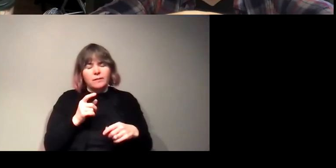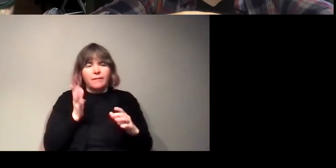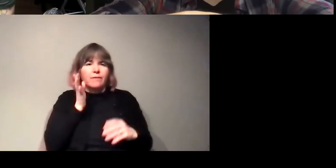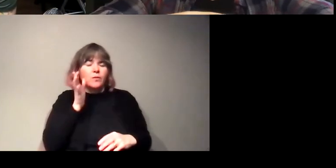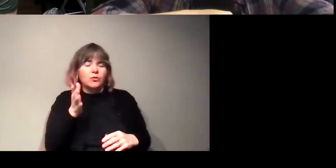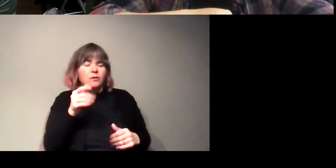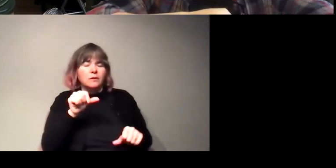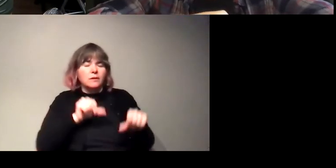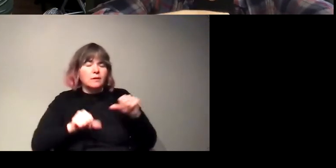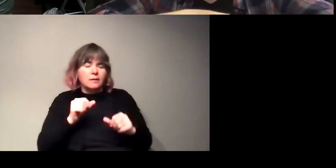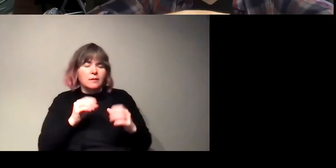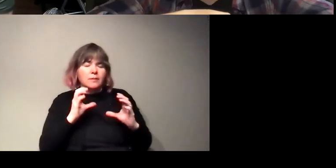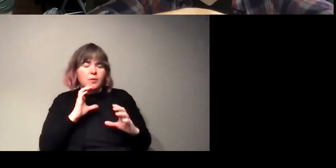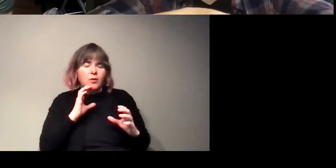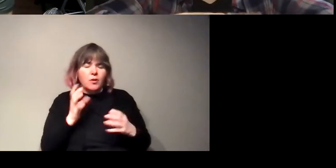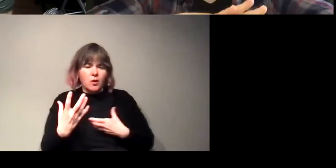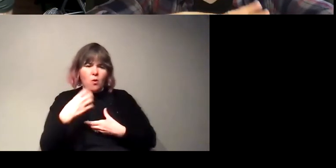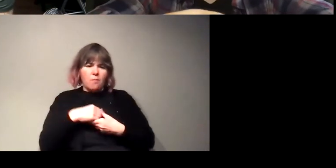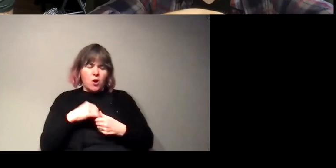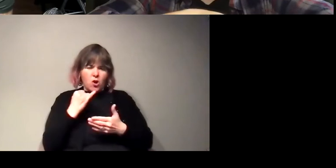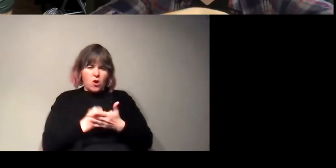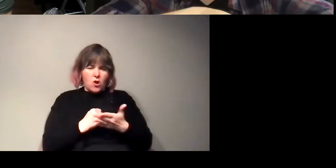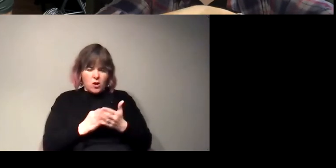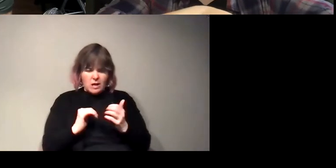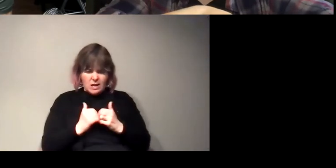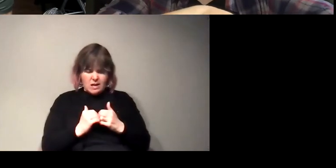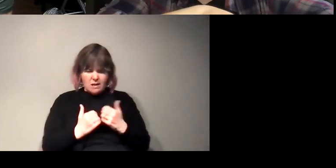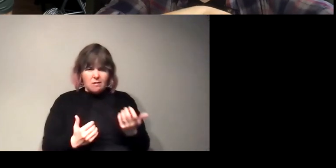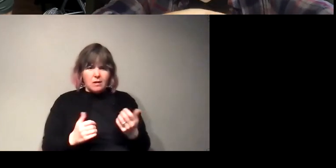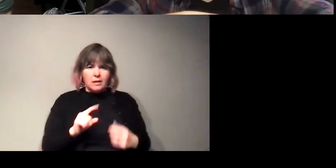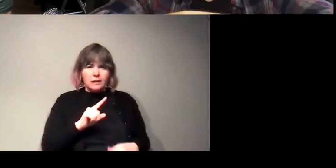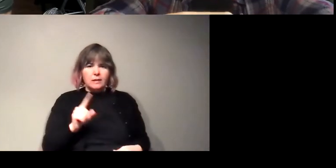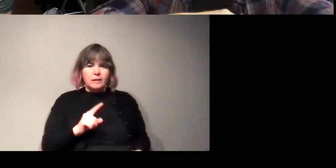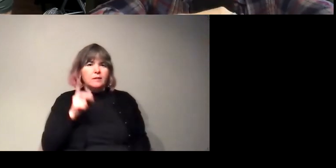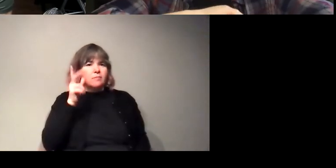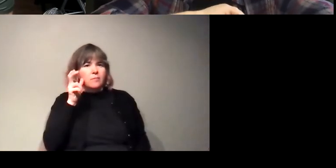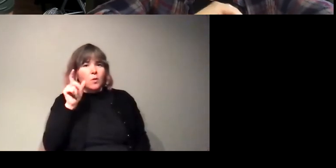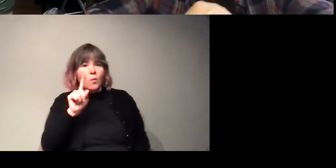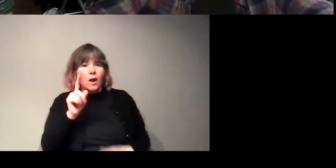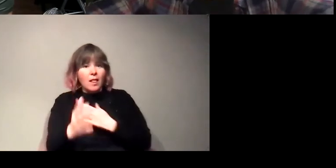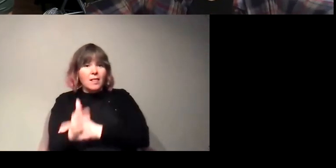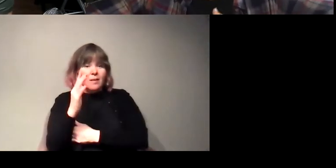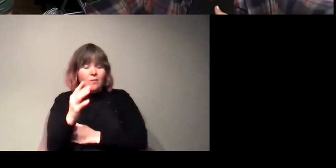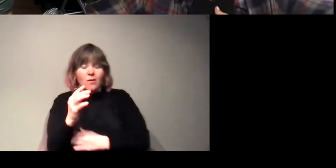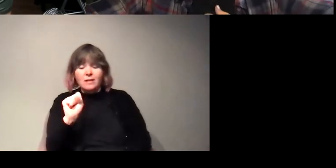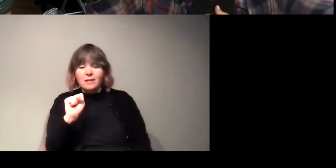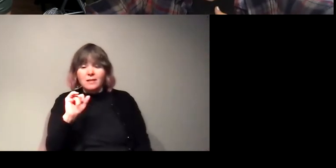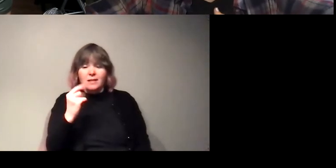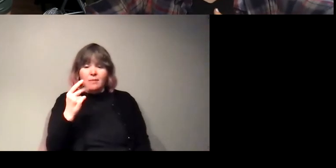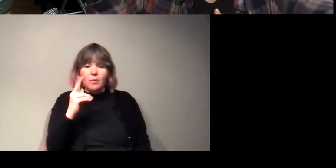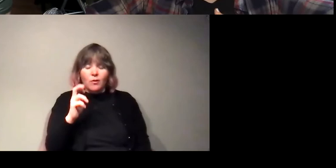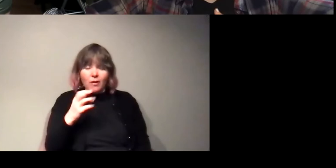incorporate art into that work? And just like a side note, Z is listening at 1 a.m. in Singapore. So thank you for joining so